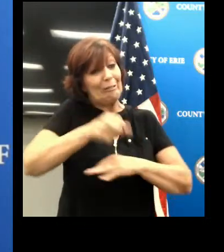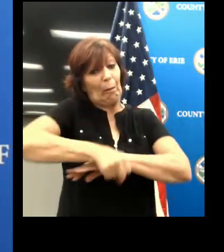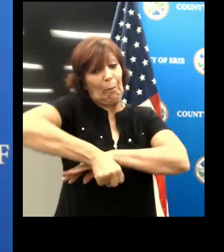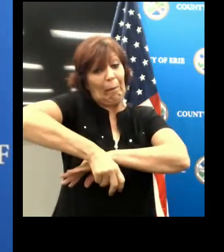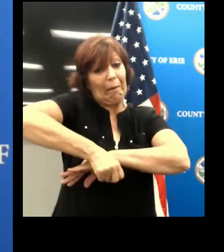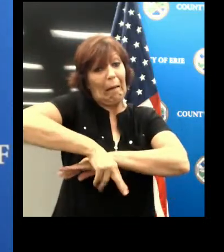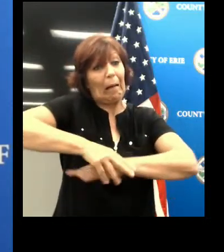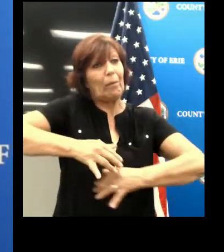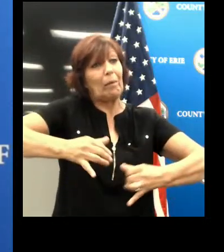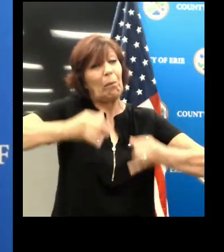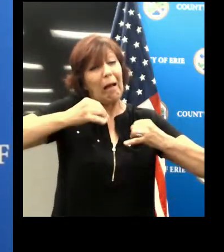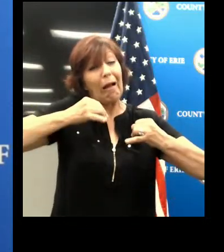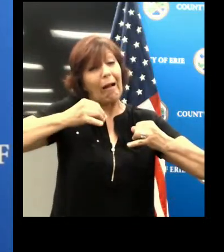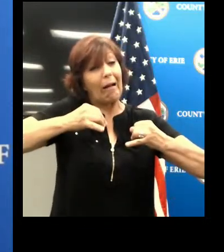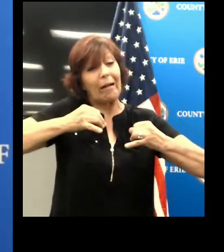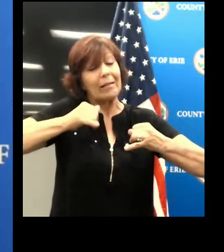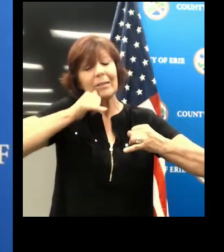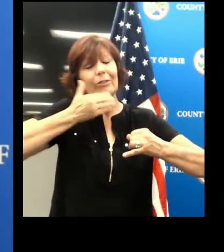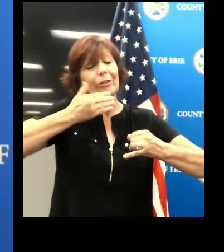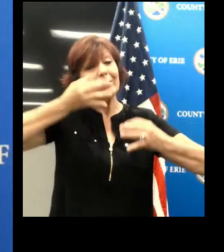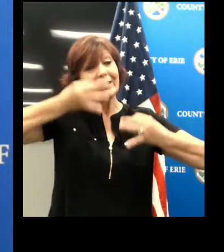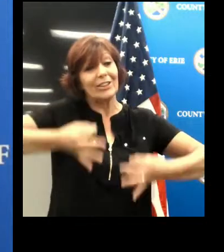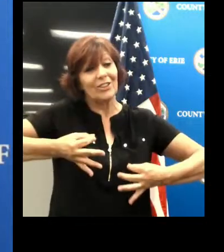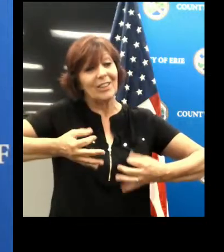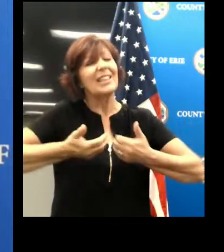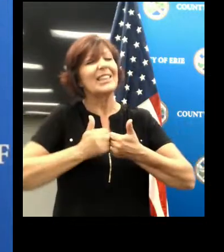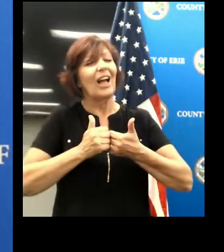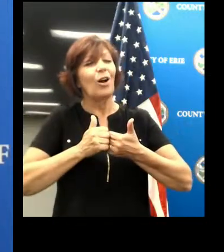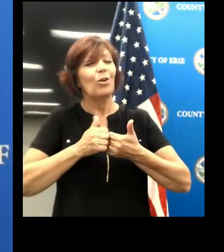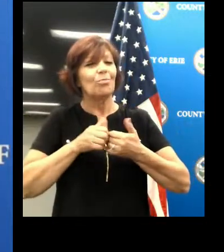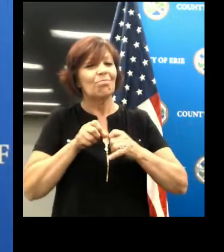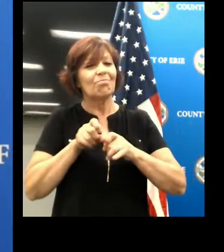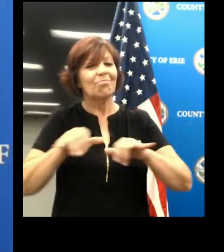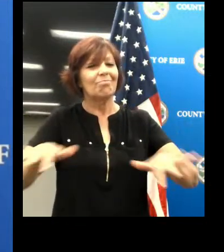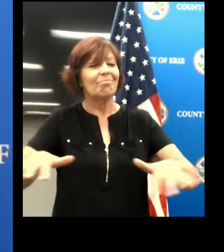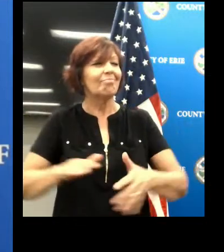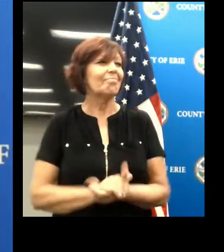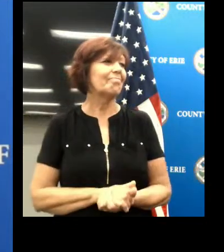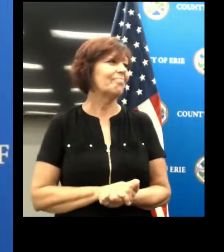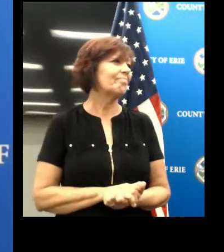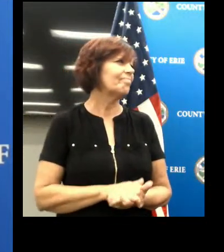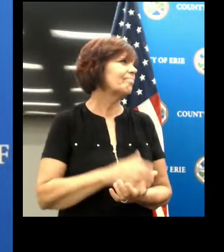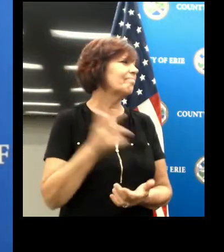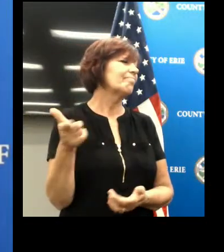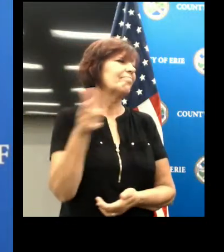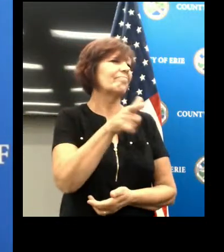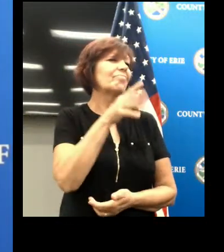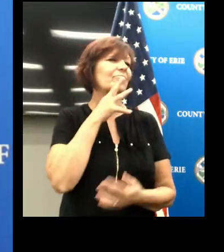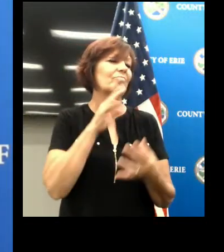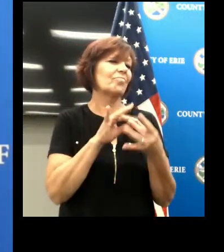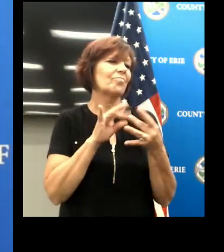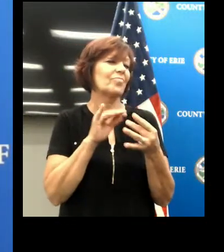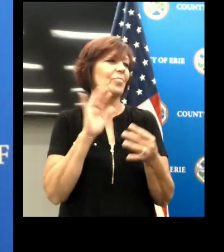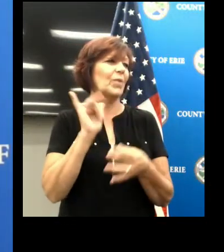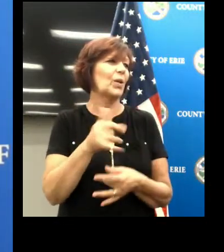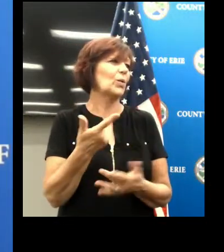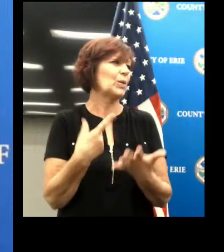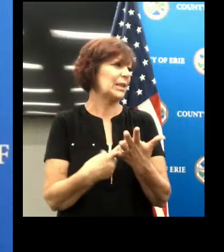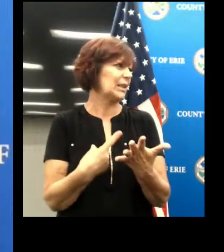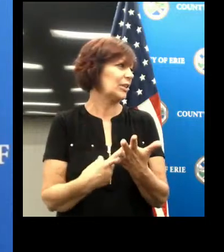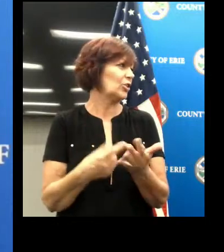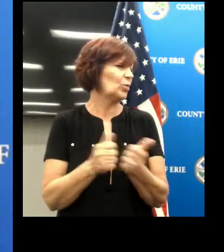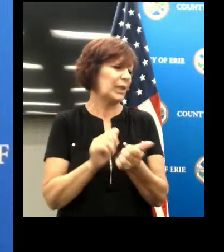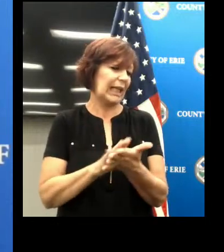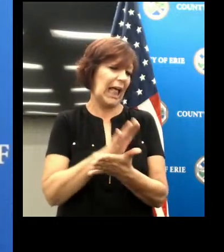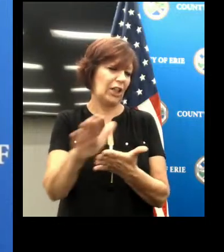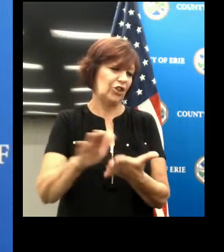with their friends. And that's how COVID could get passed. So I'll turn it over to Dr. Burstein to talk a little bit more about the conversations that she's had with